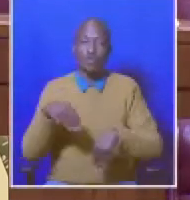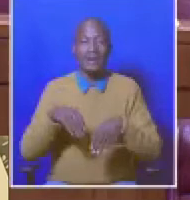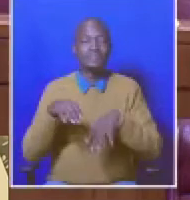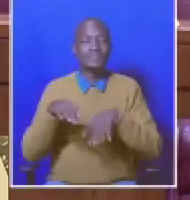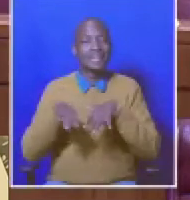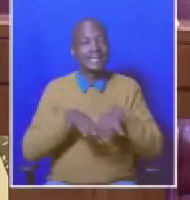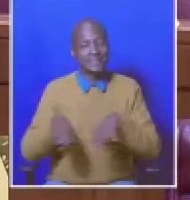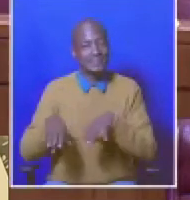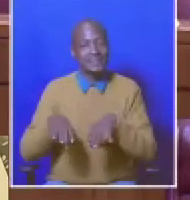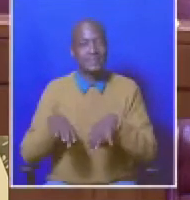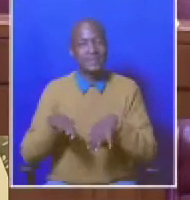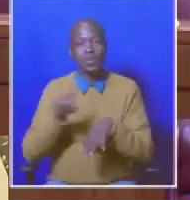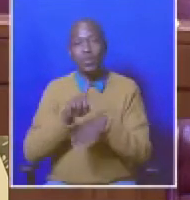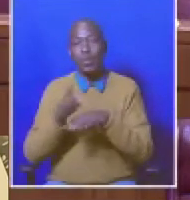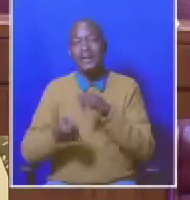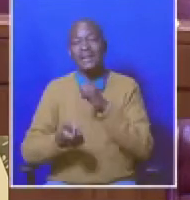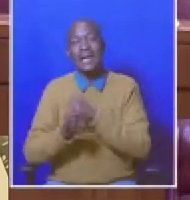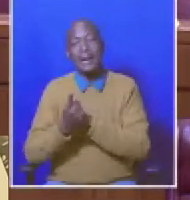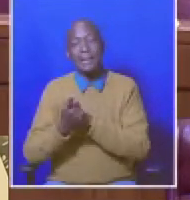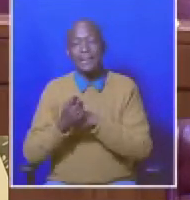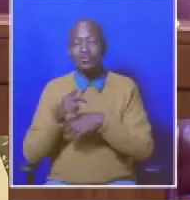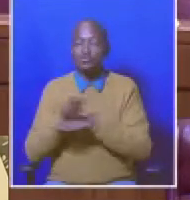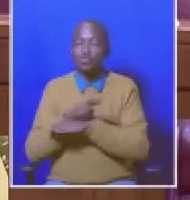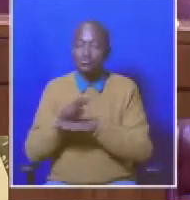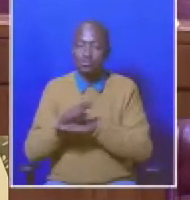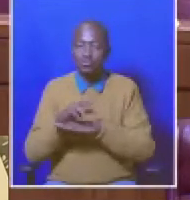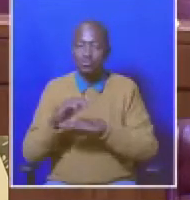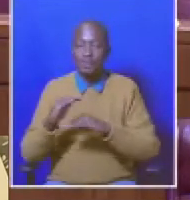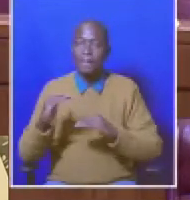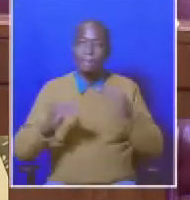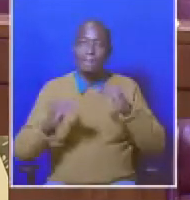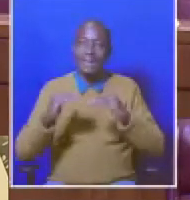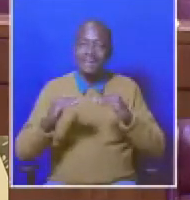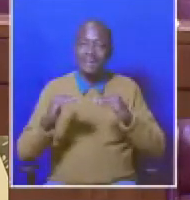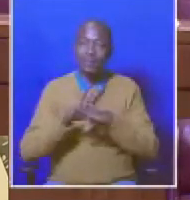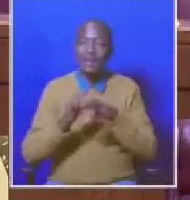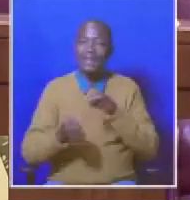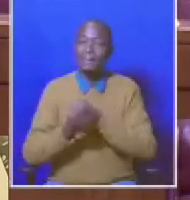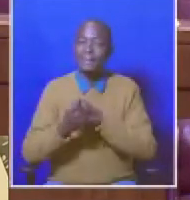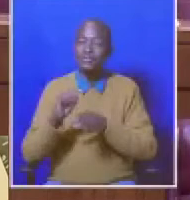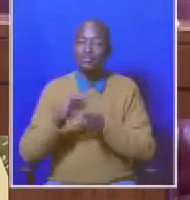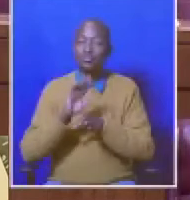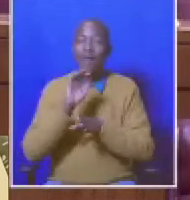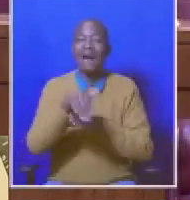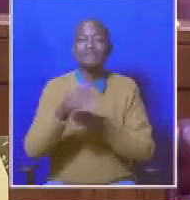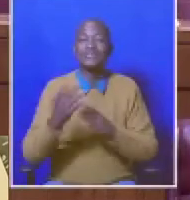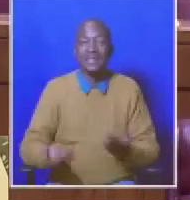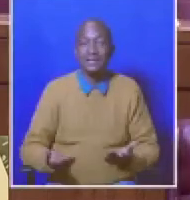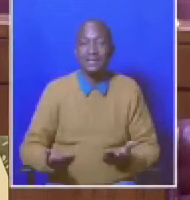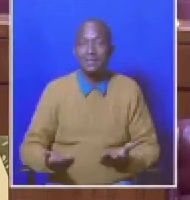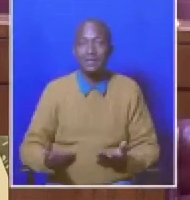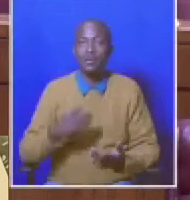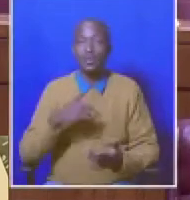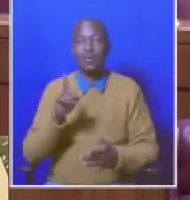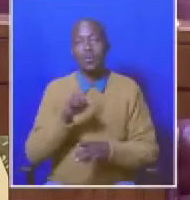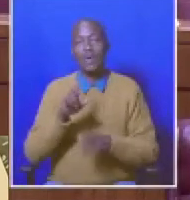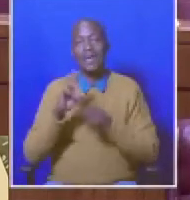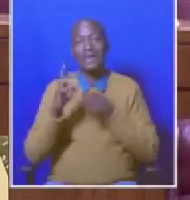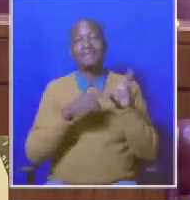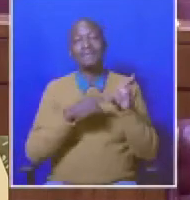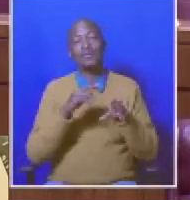What happened to checks and balances and consequences? Because what I referred you to is a case way back